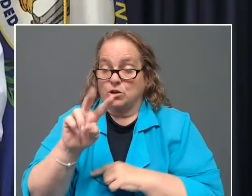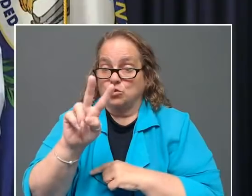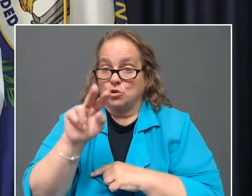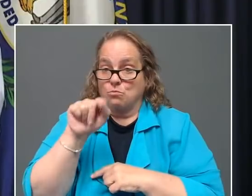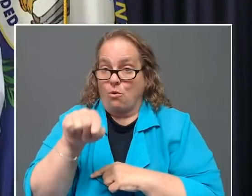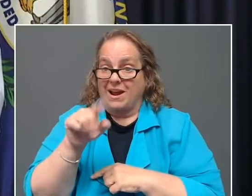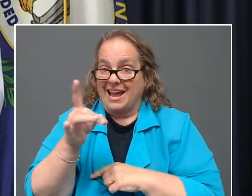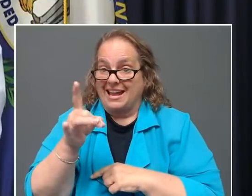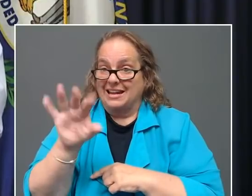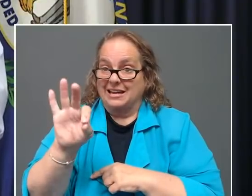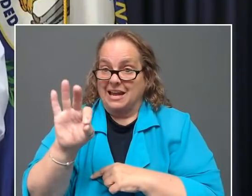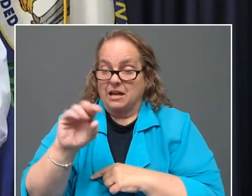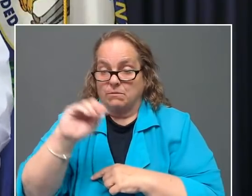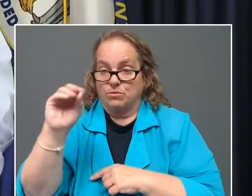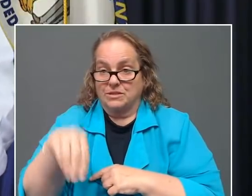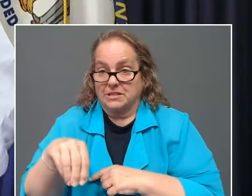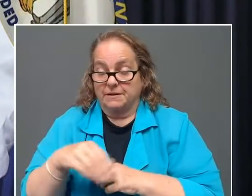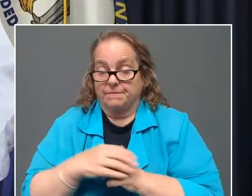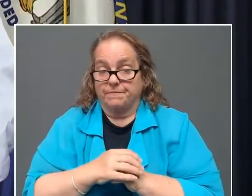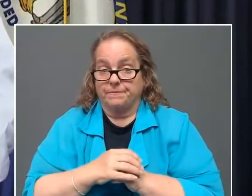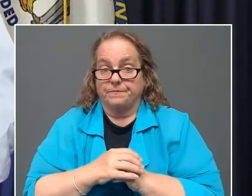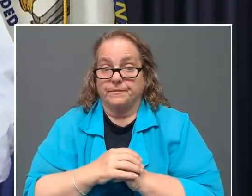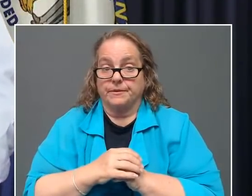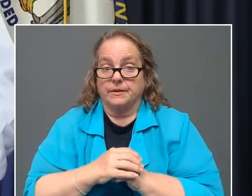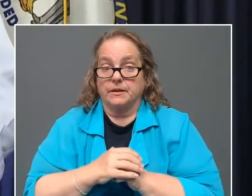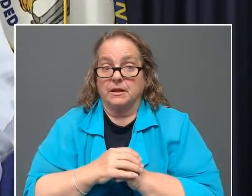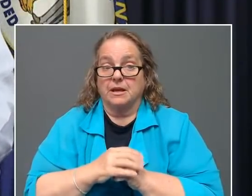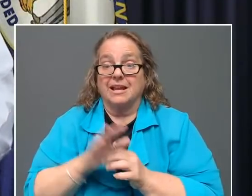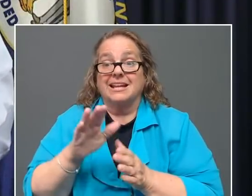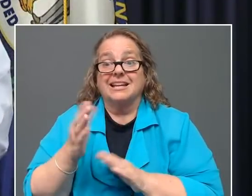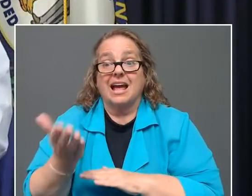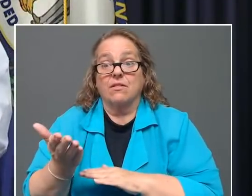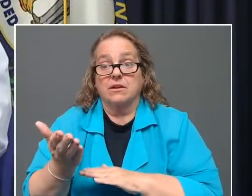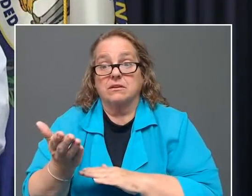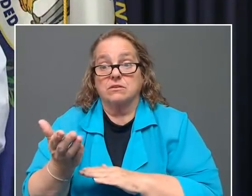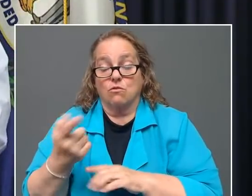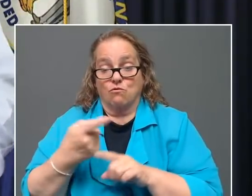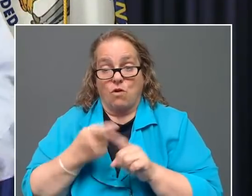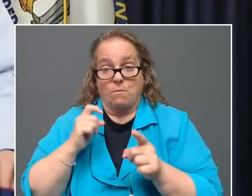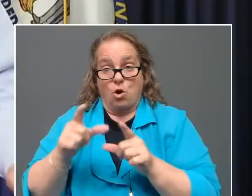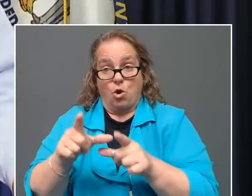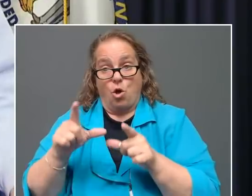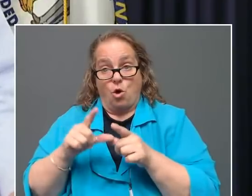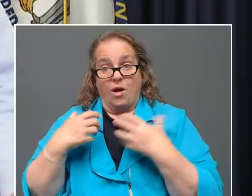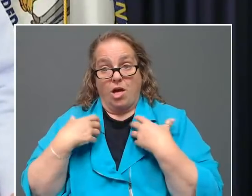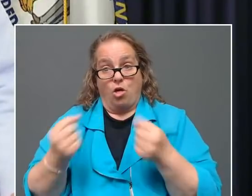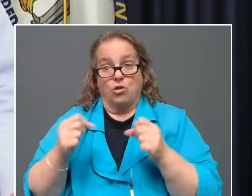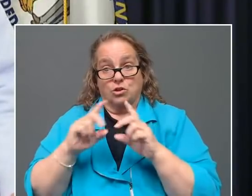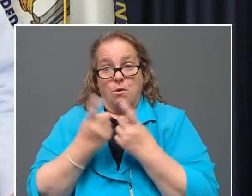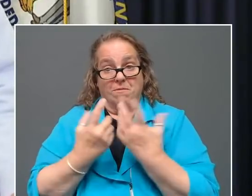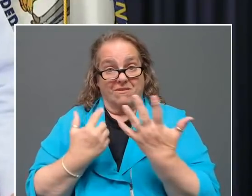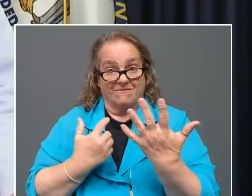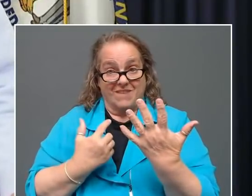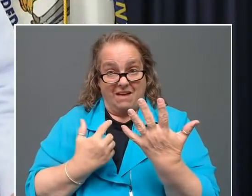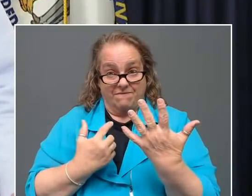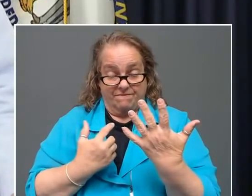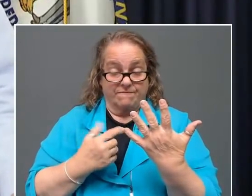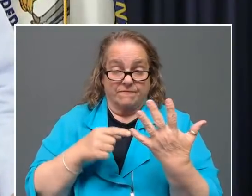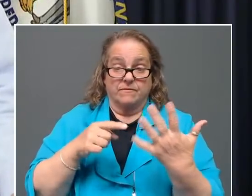2.89%. The deaths coming up from the local health department, the 5, included